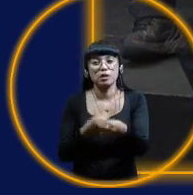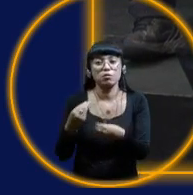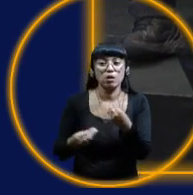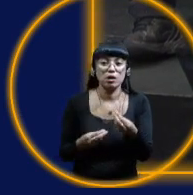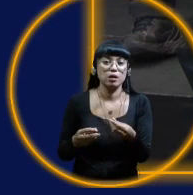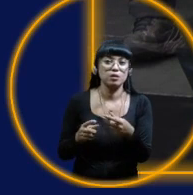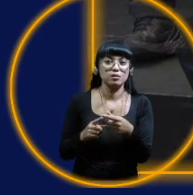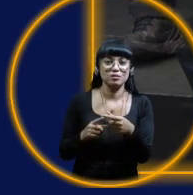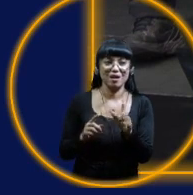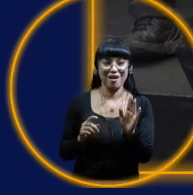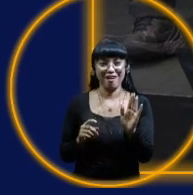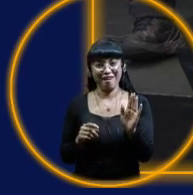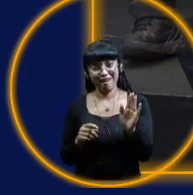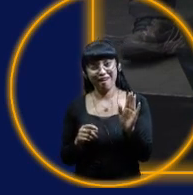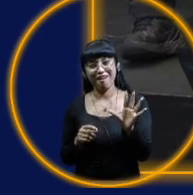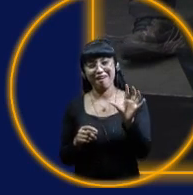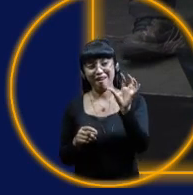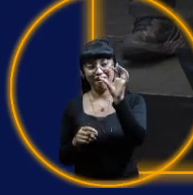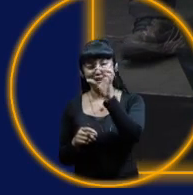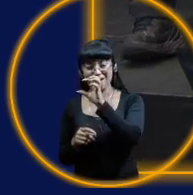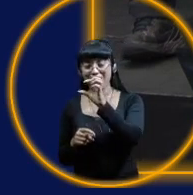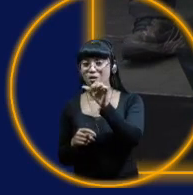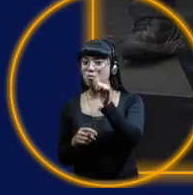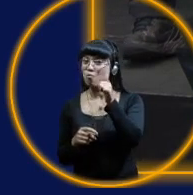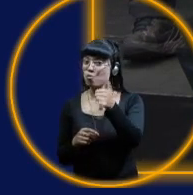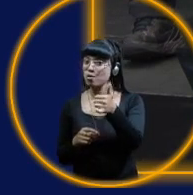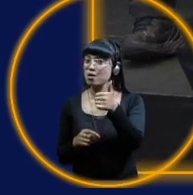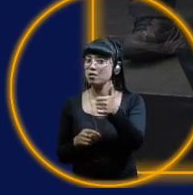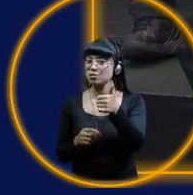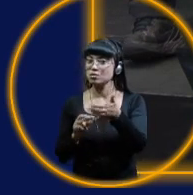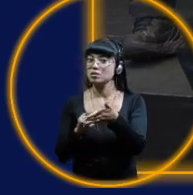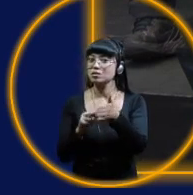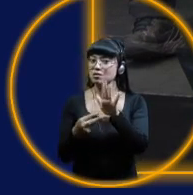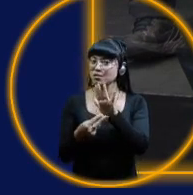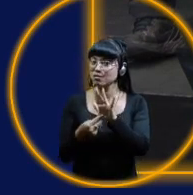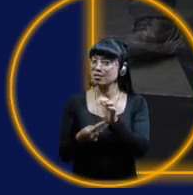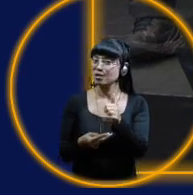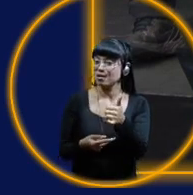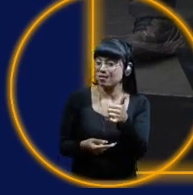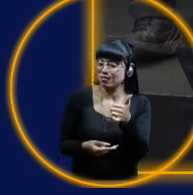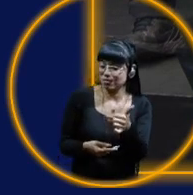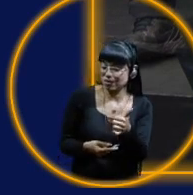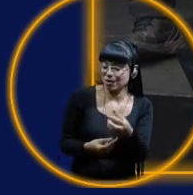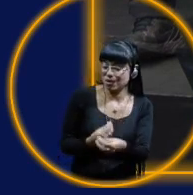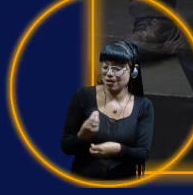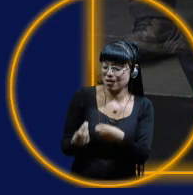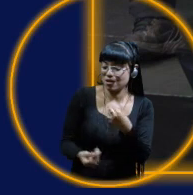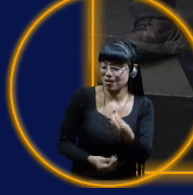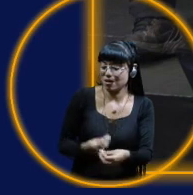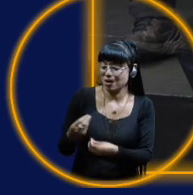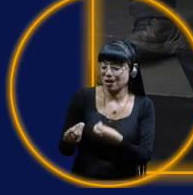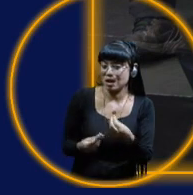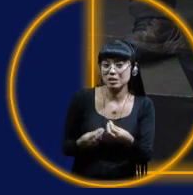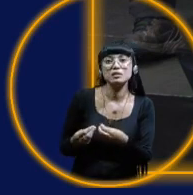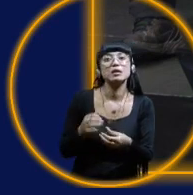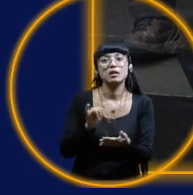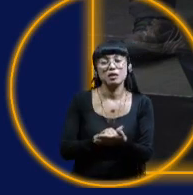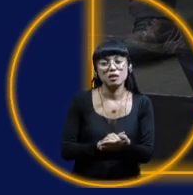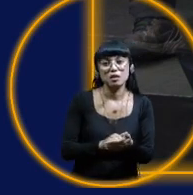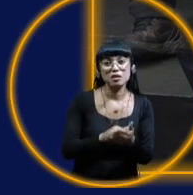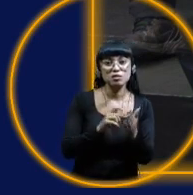good sign to keep going. The view counts are very deceiving.